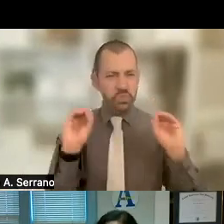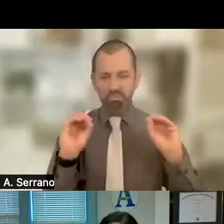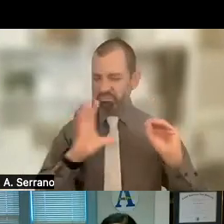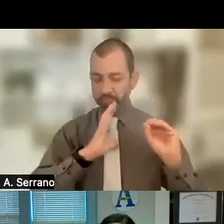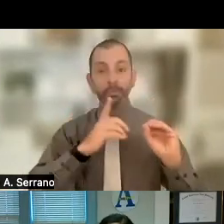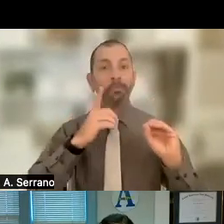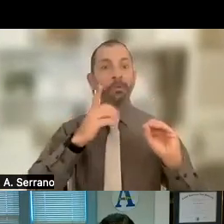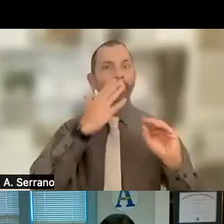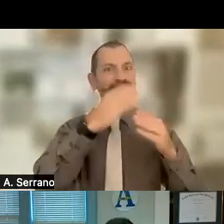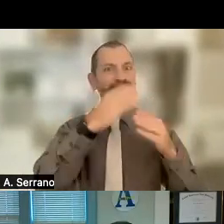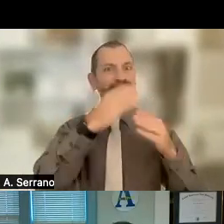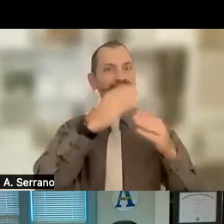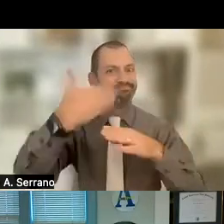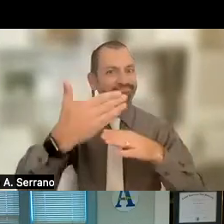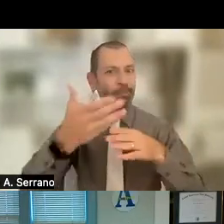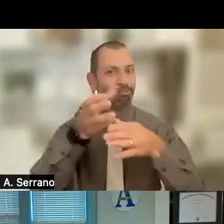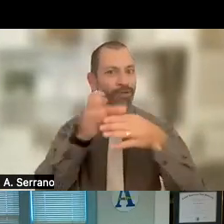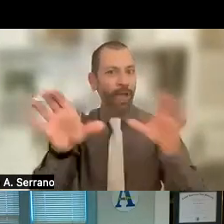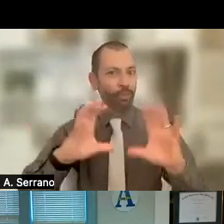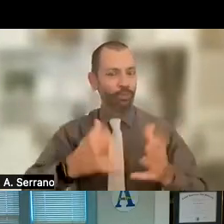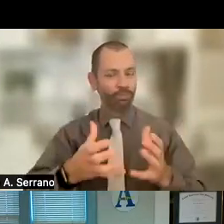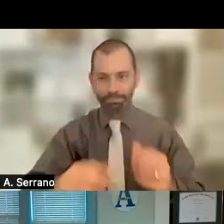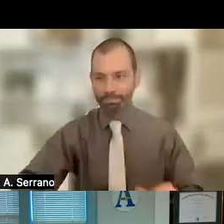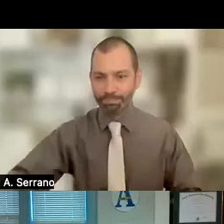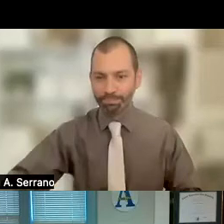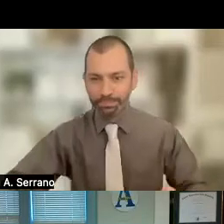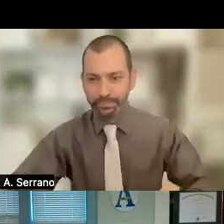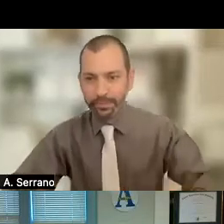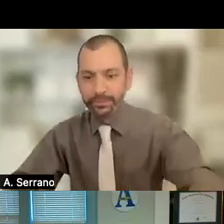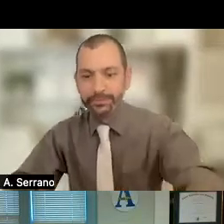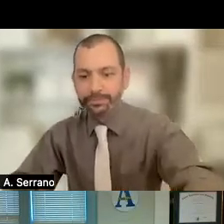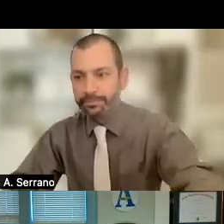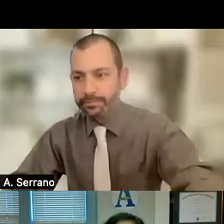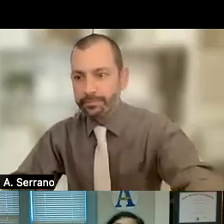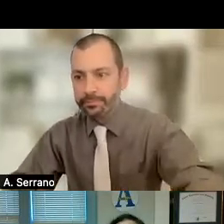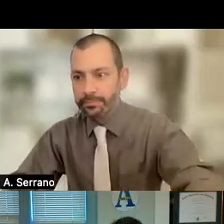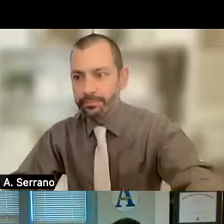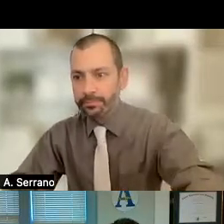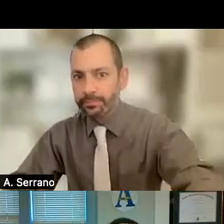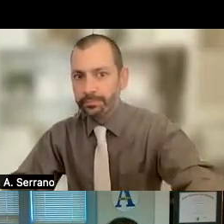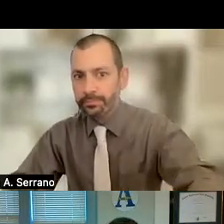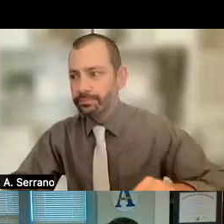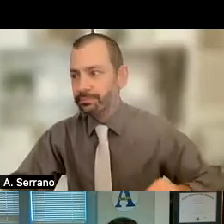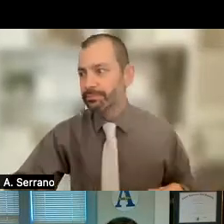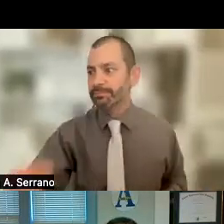No, it doesn't seem like it. Okay, so that will be a good segue to then doing our breakout groups.